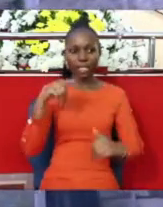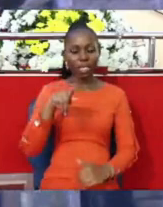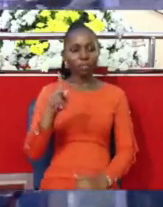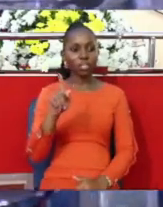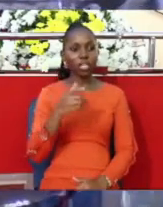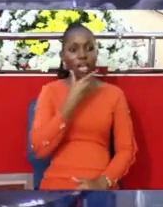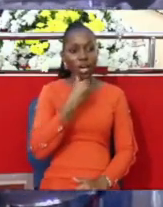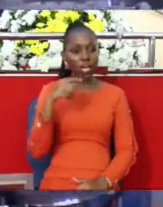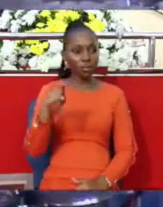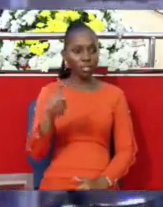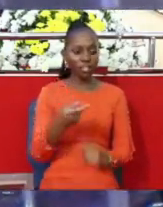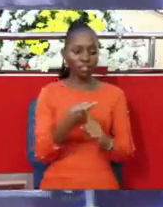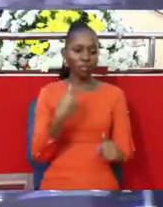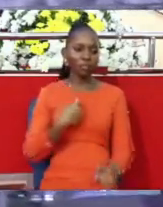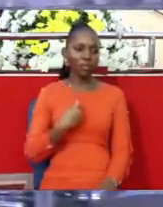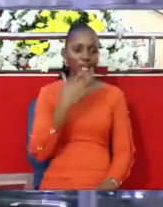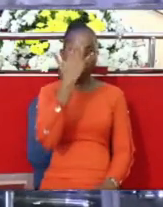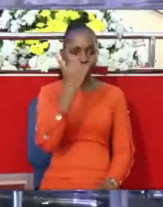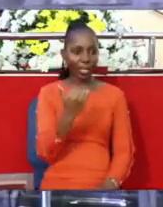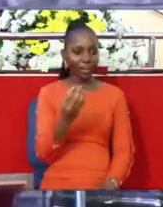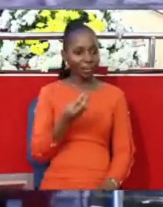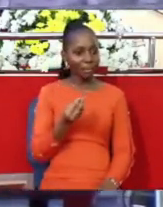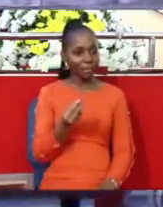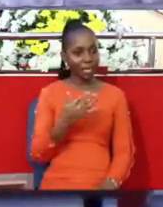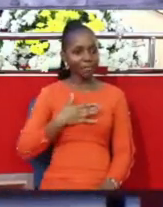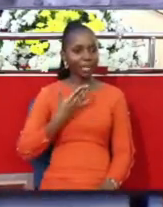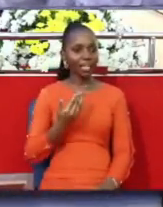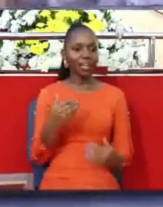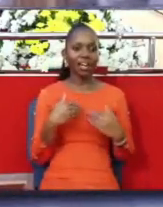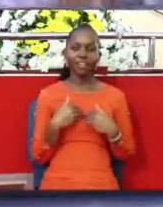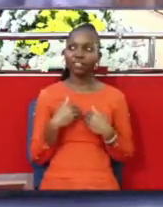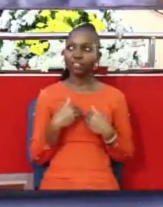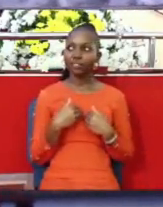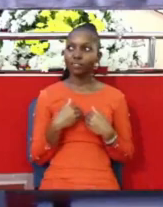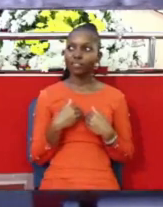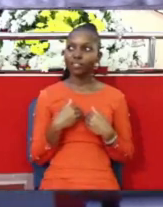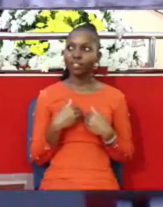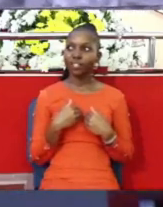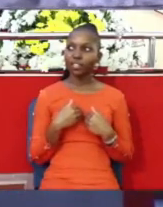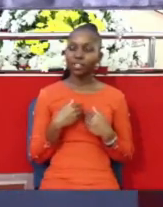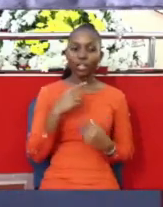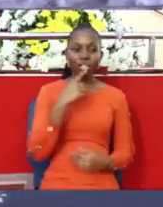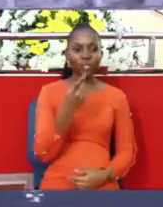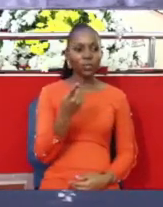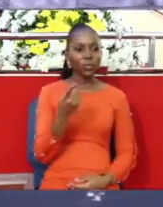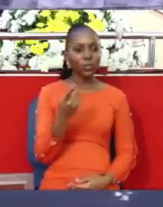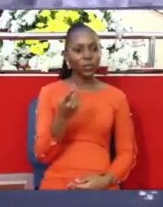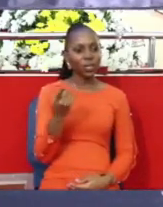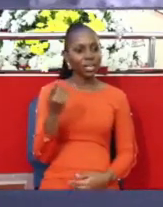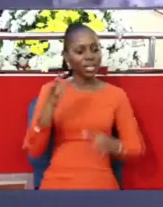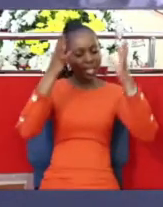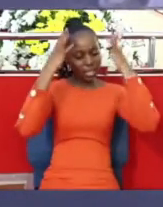So as a master of ceremony, I was everything. Interpreter. Basi kiongozi wa harusi. And I would interpret in three languages and pray in